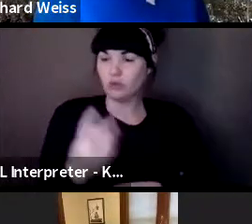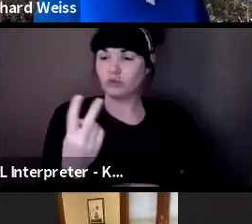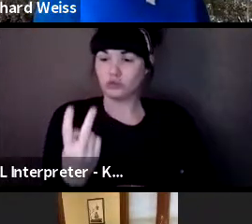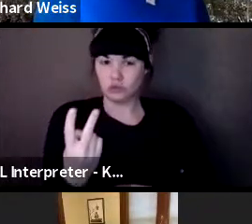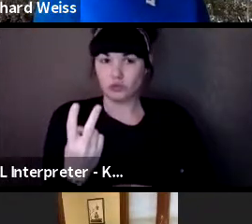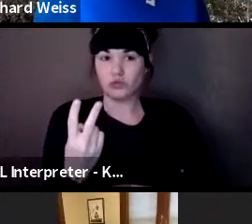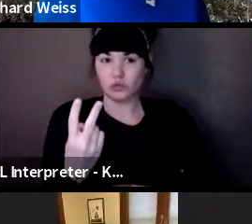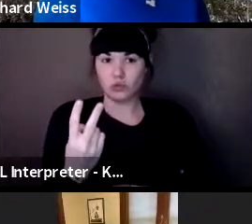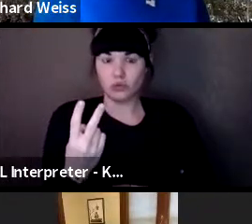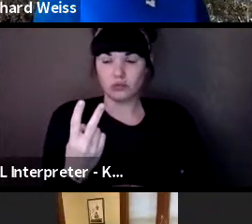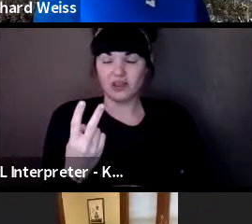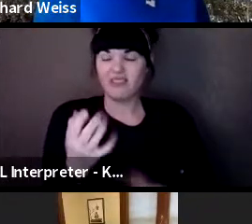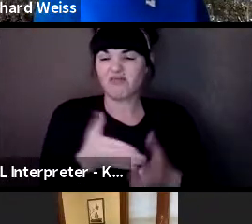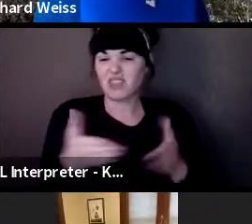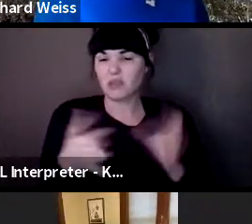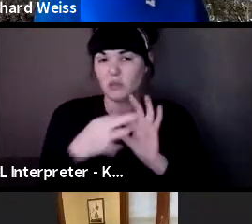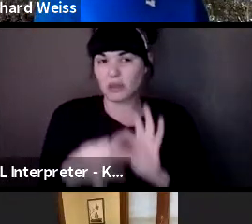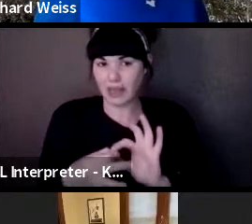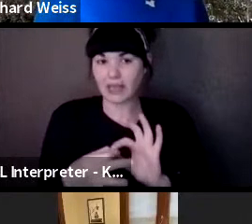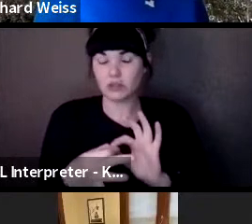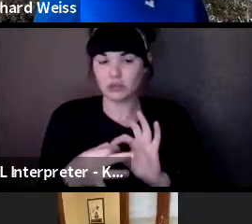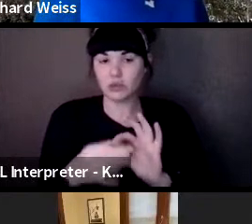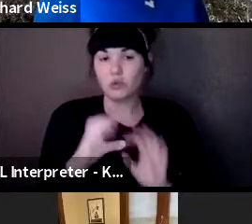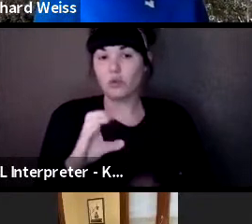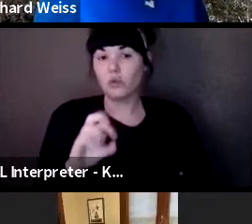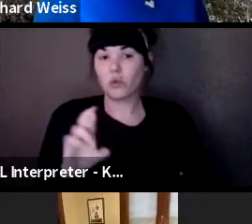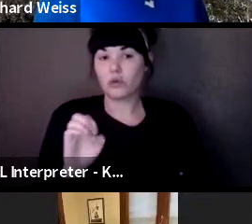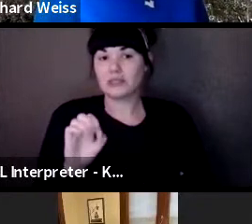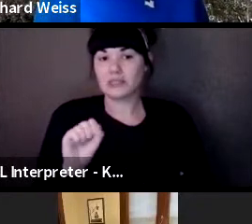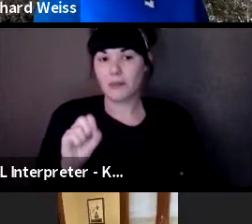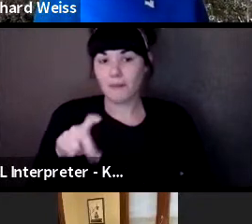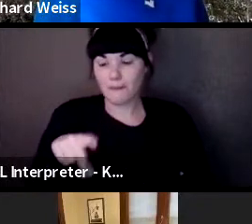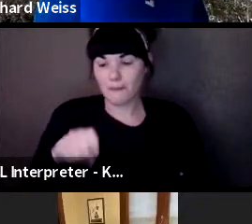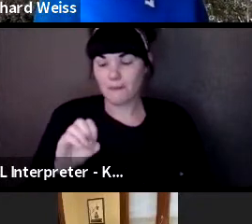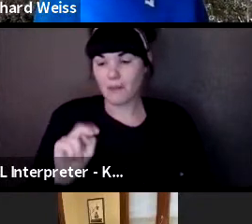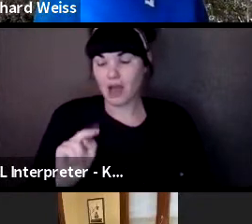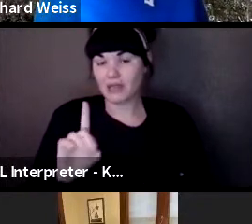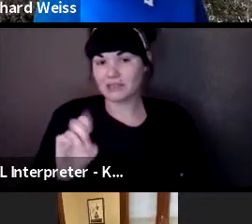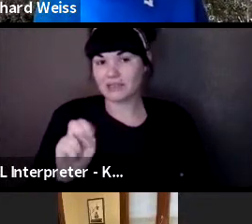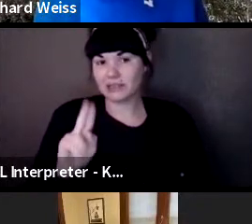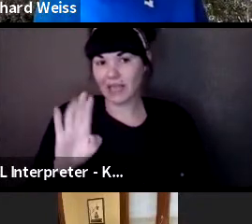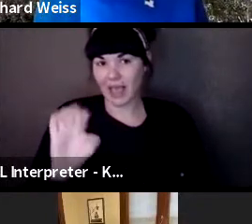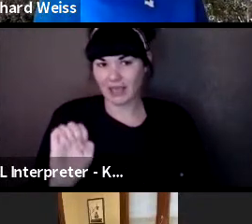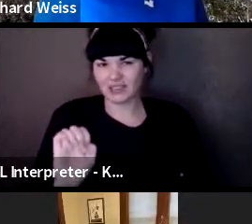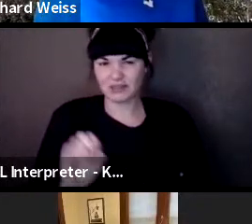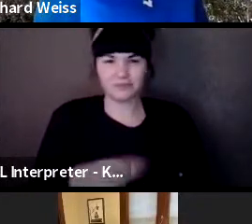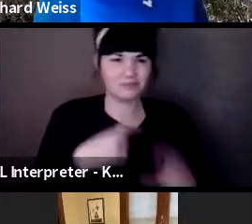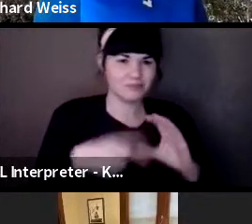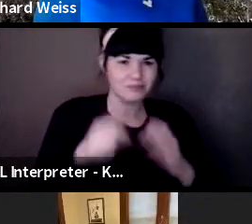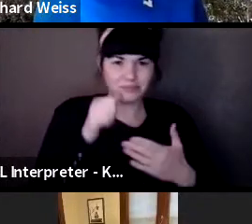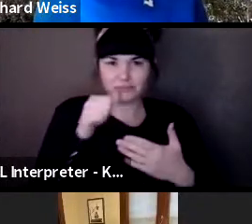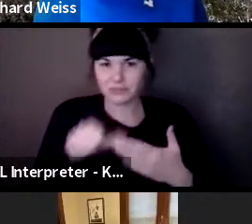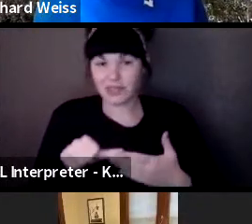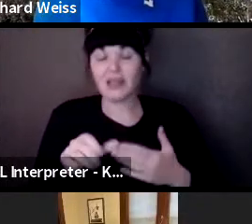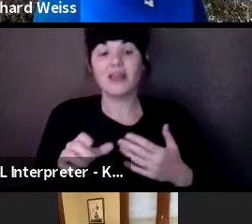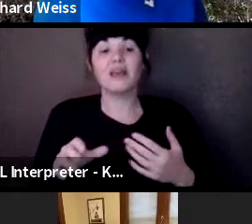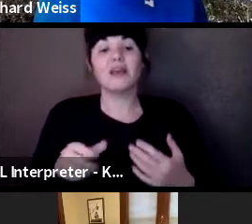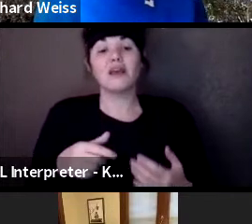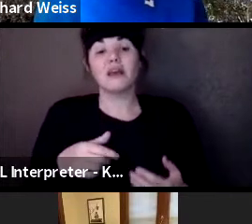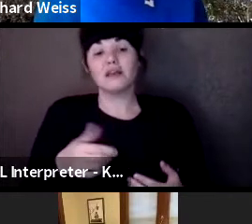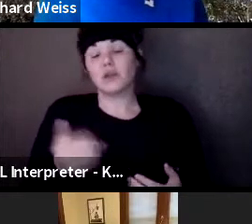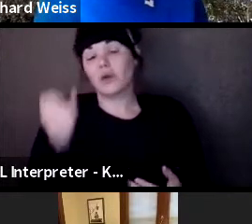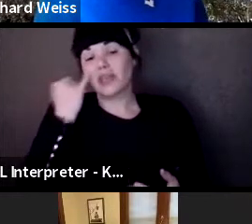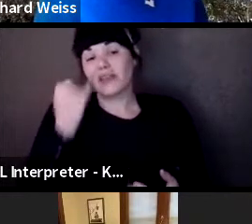they can let us know on those correspondence pieces. And I will go into then my executive